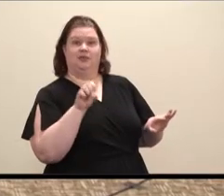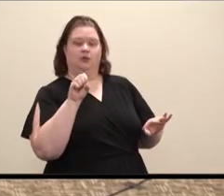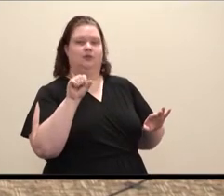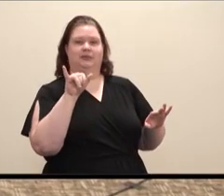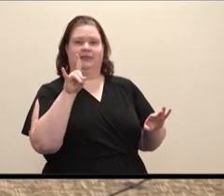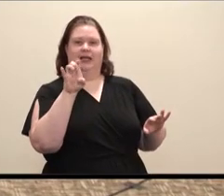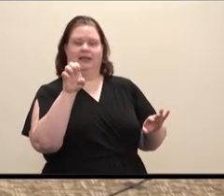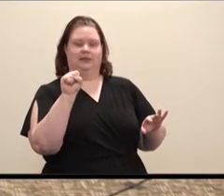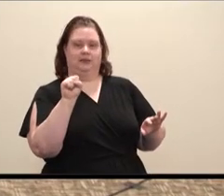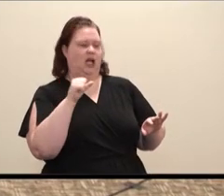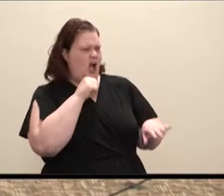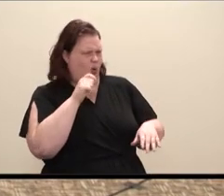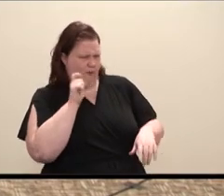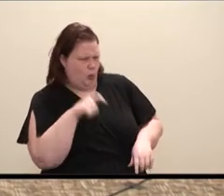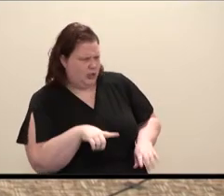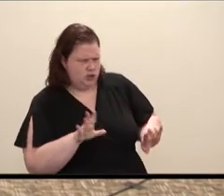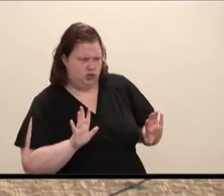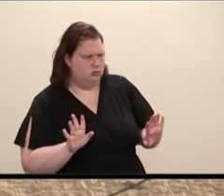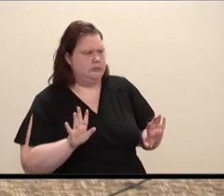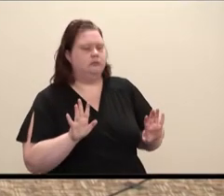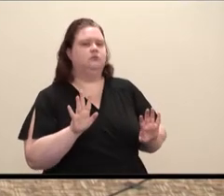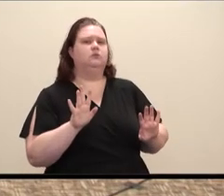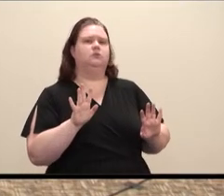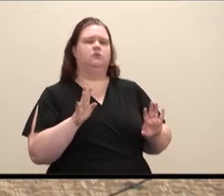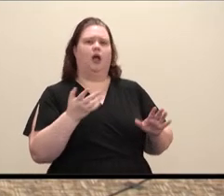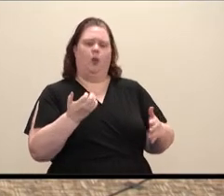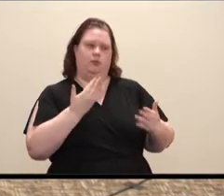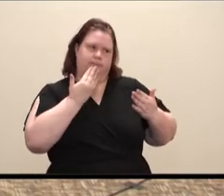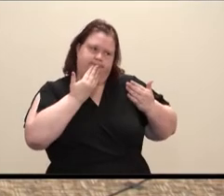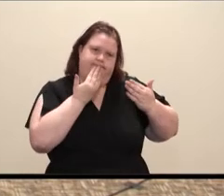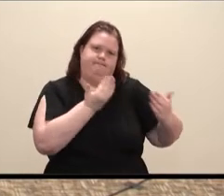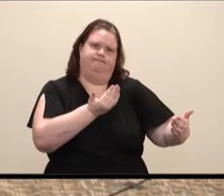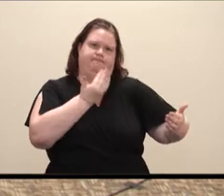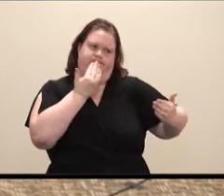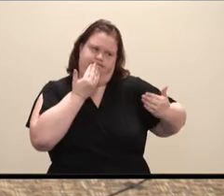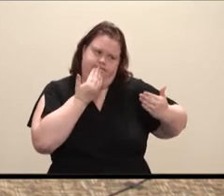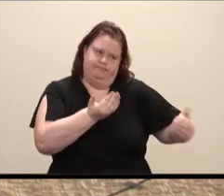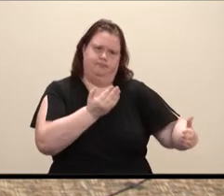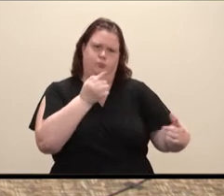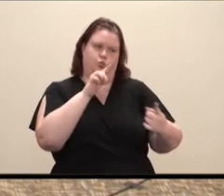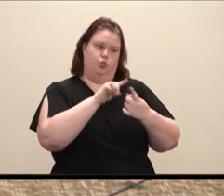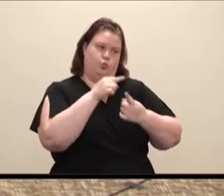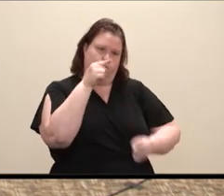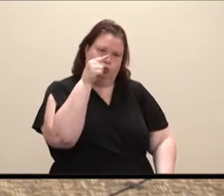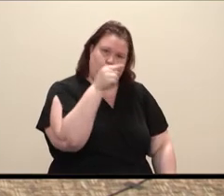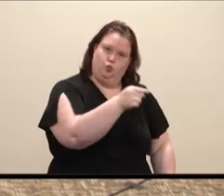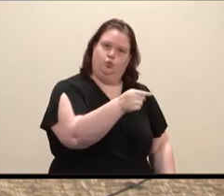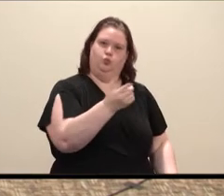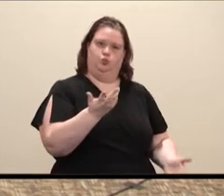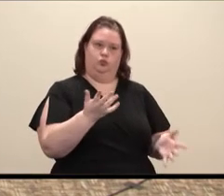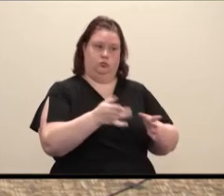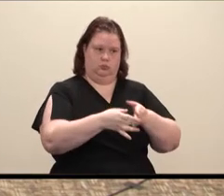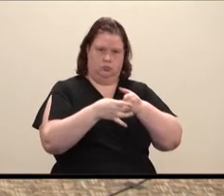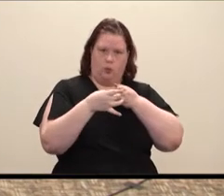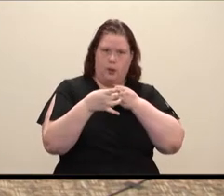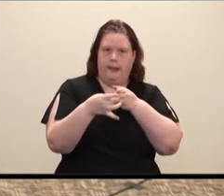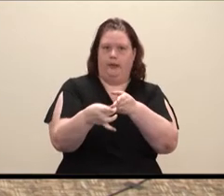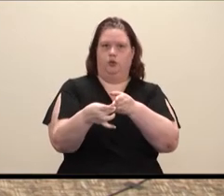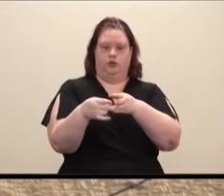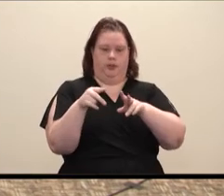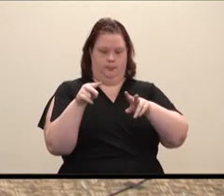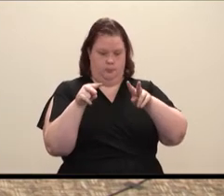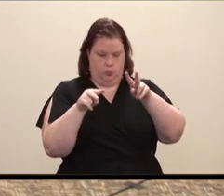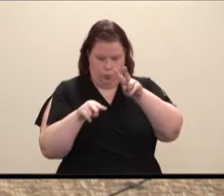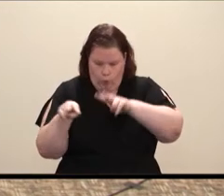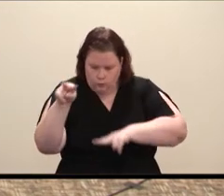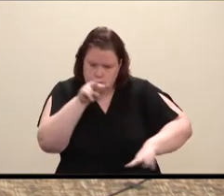I don't have a question, Cheryl. I just want to say, express my thanks to you for your leadership, your